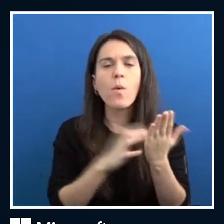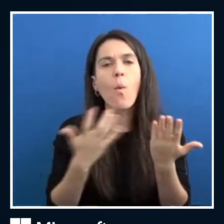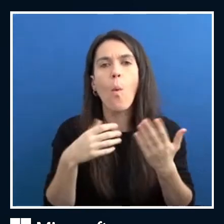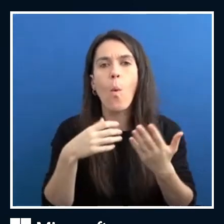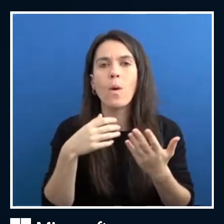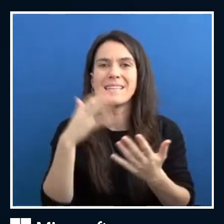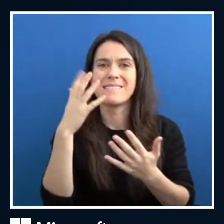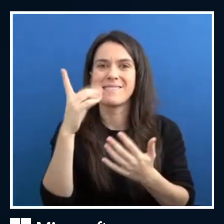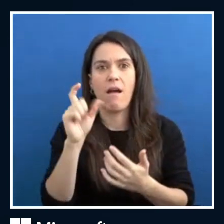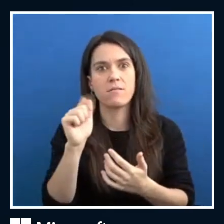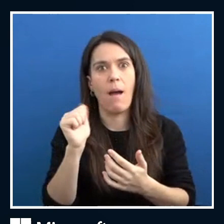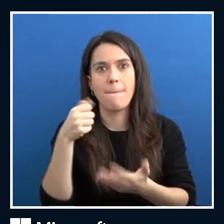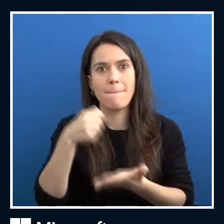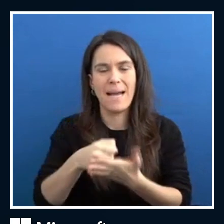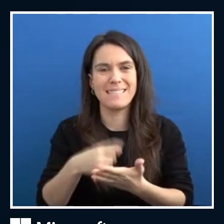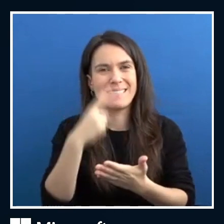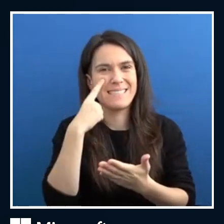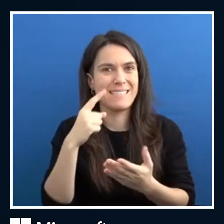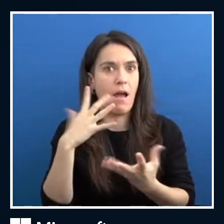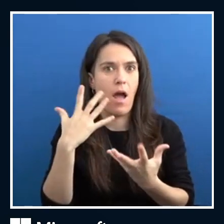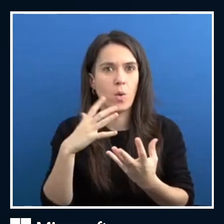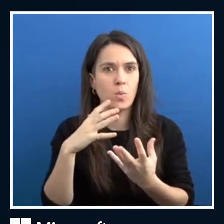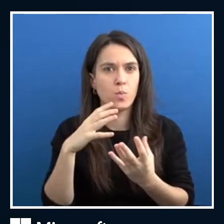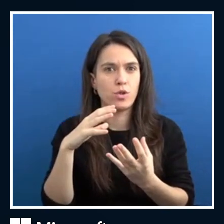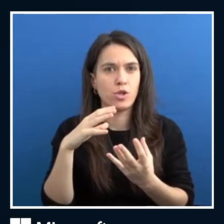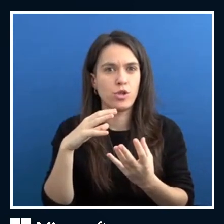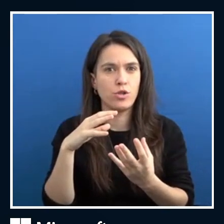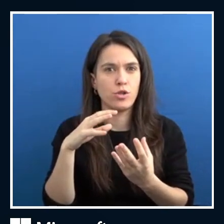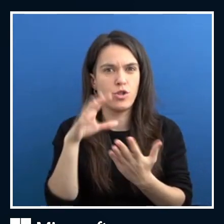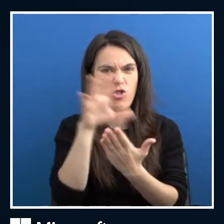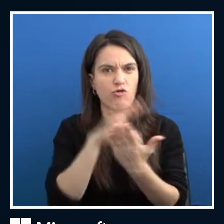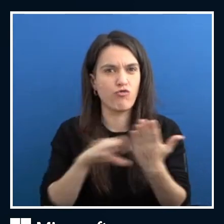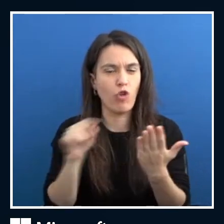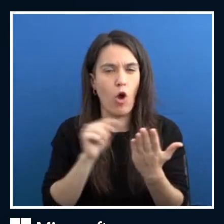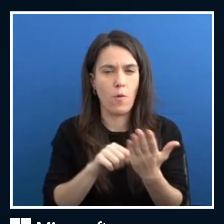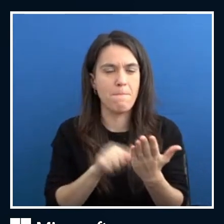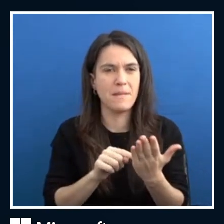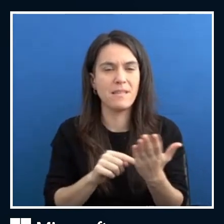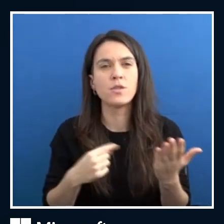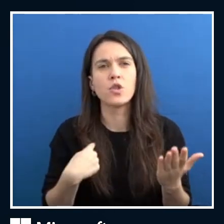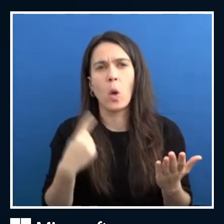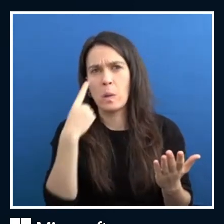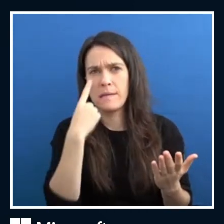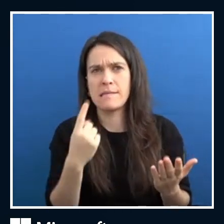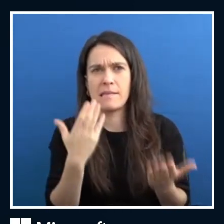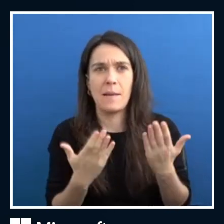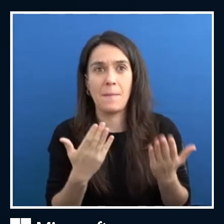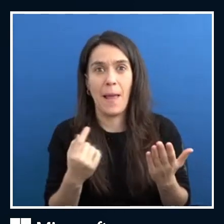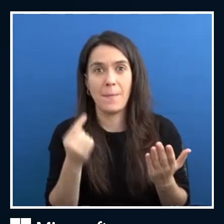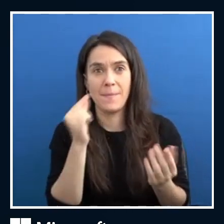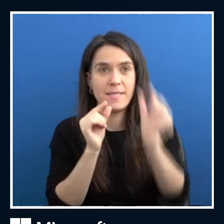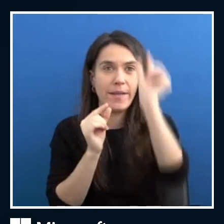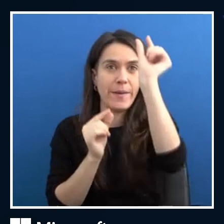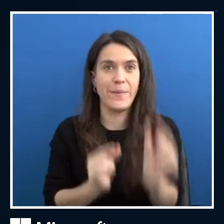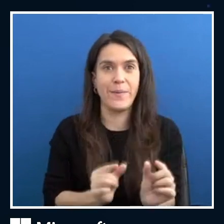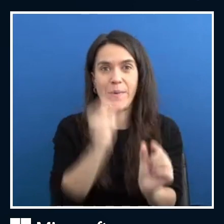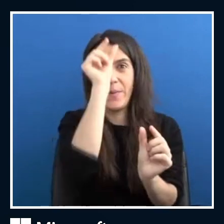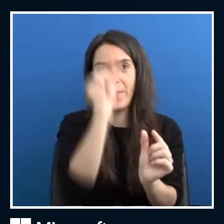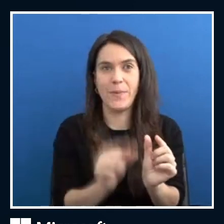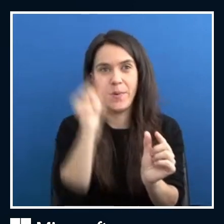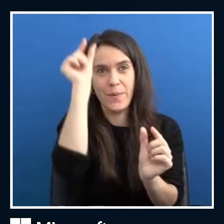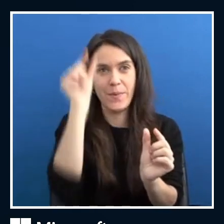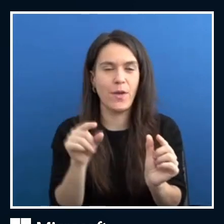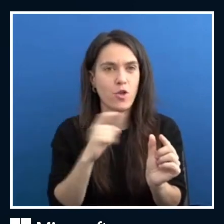documents. Because as you will notice, we have all our fields where we can have specific types. So we can